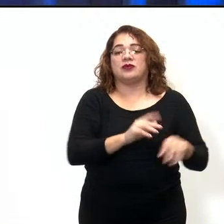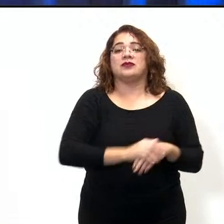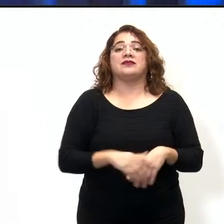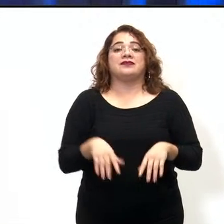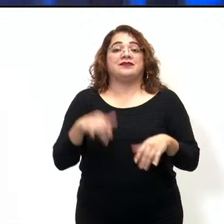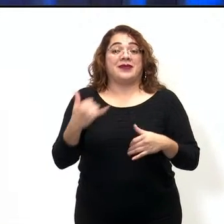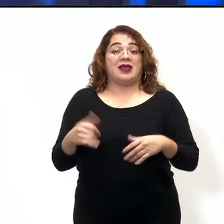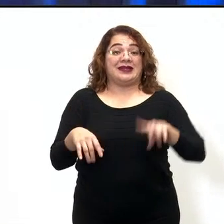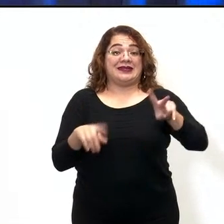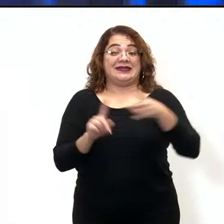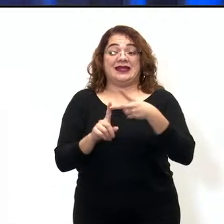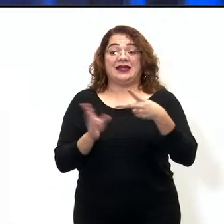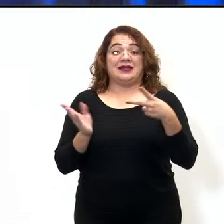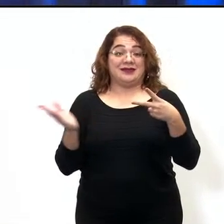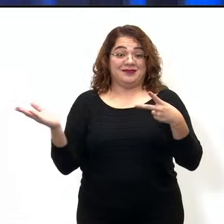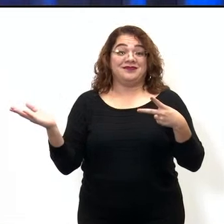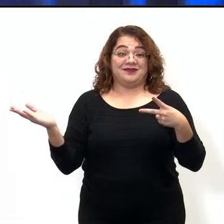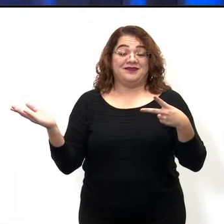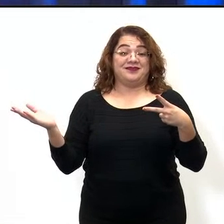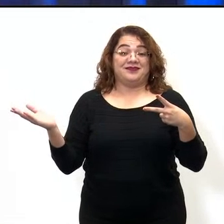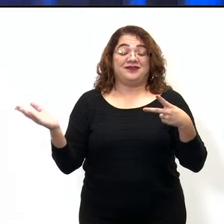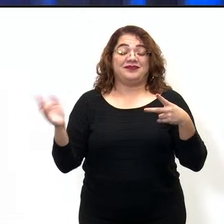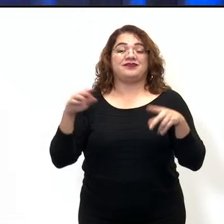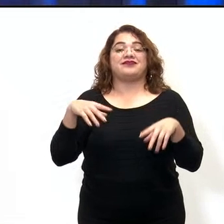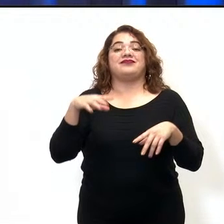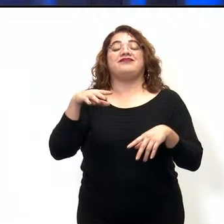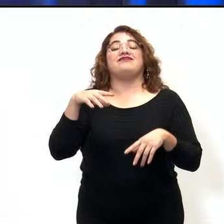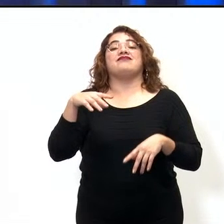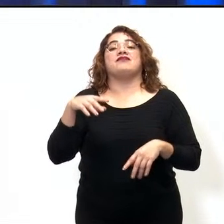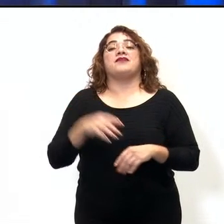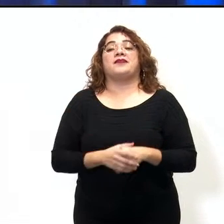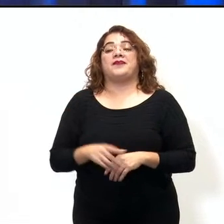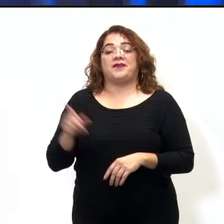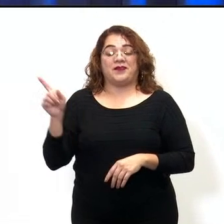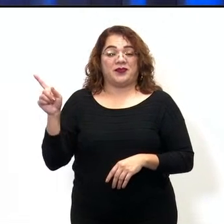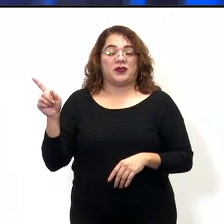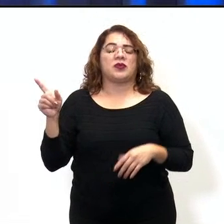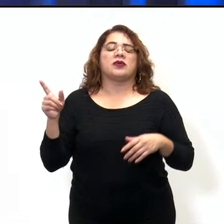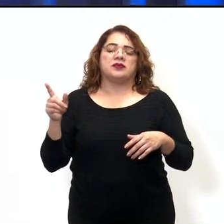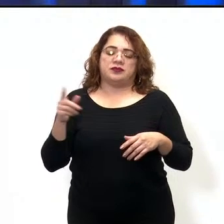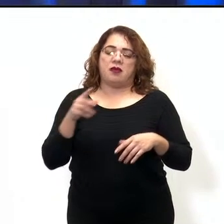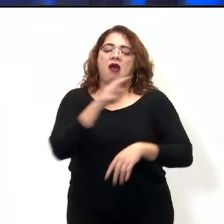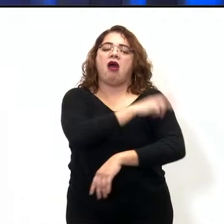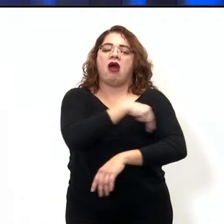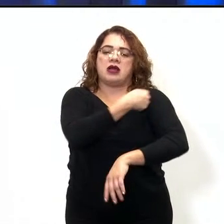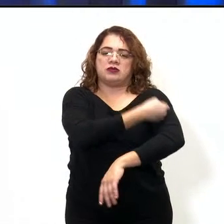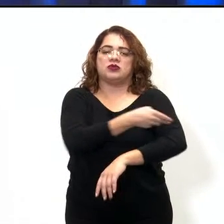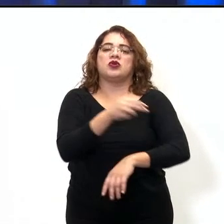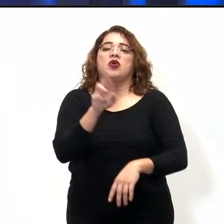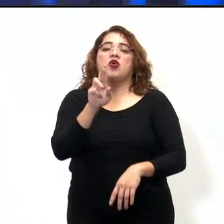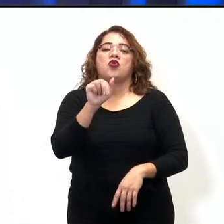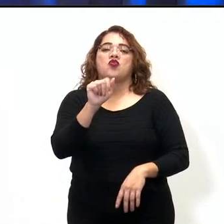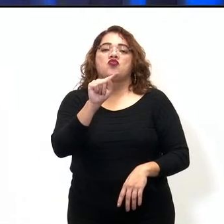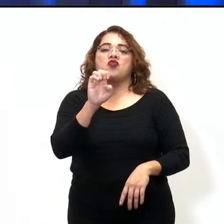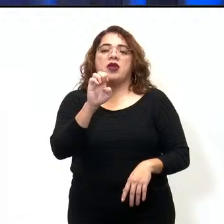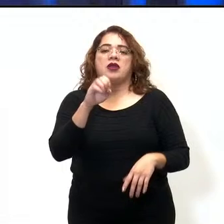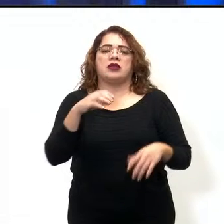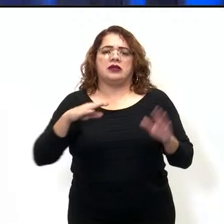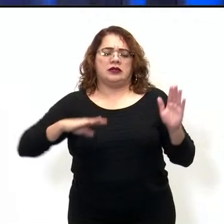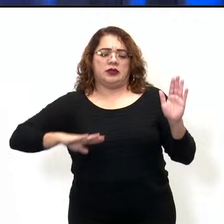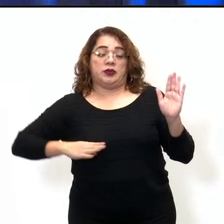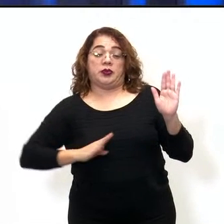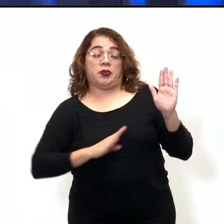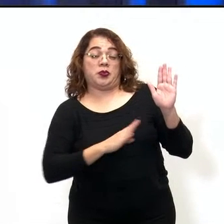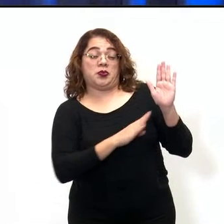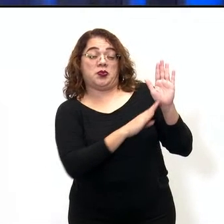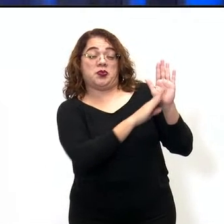is that we are now seeing right now the impact of our hospitalization rate from what happened over in